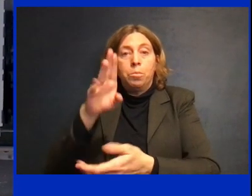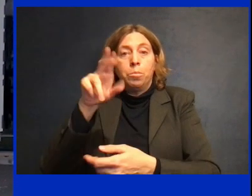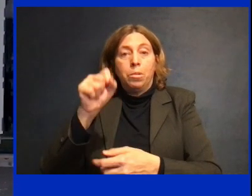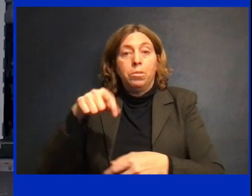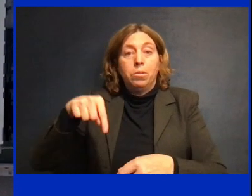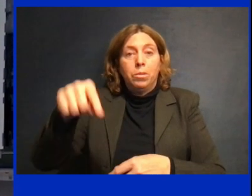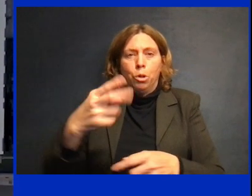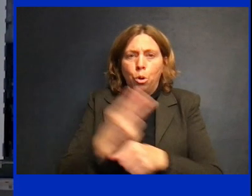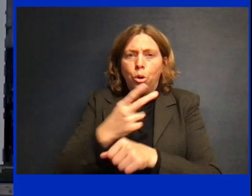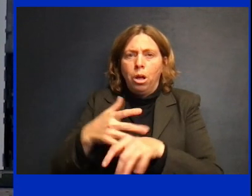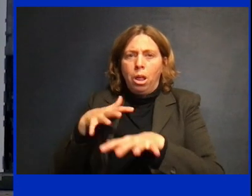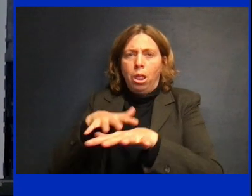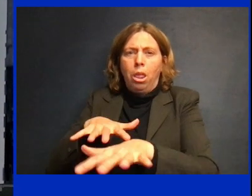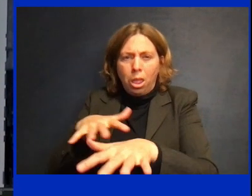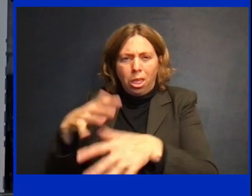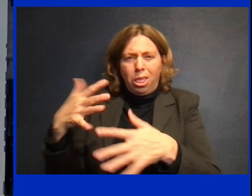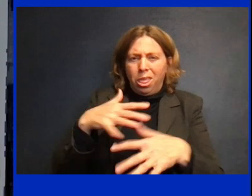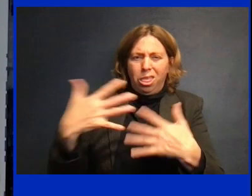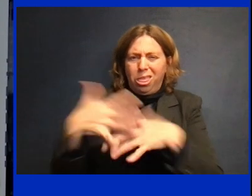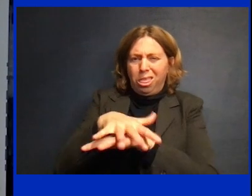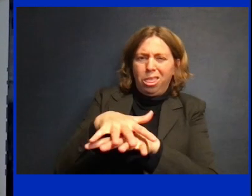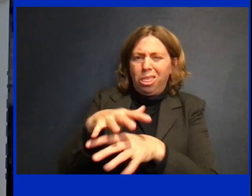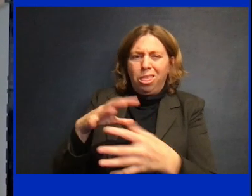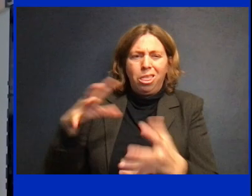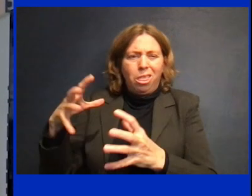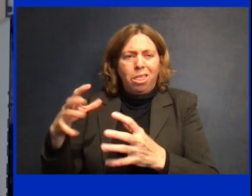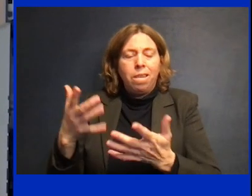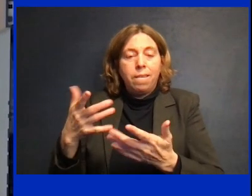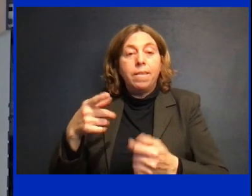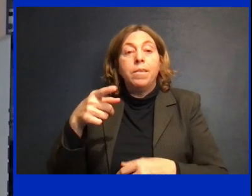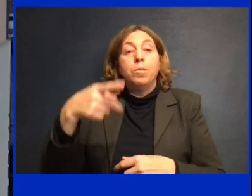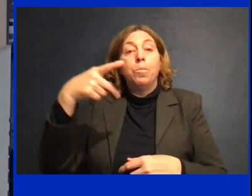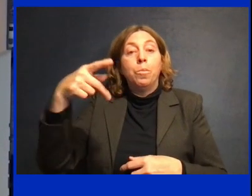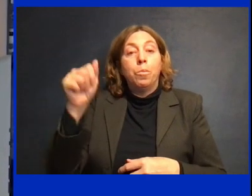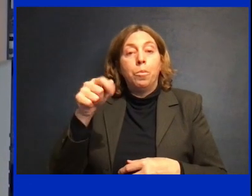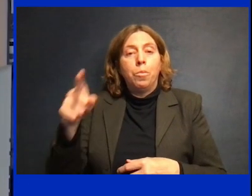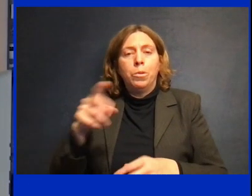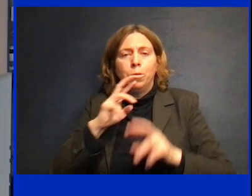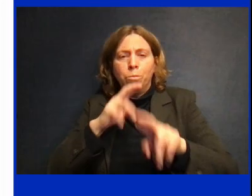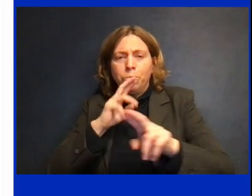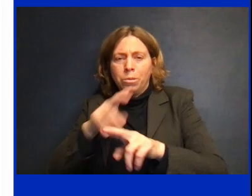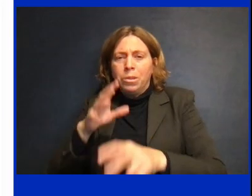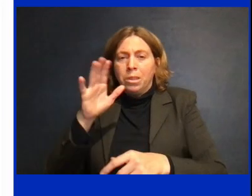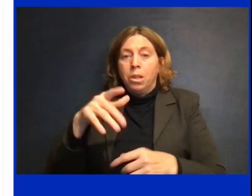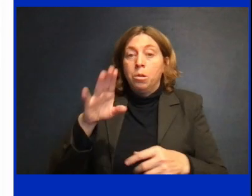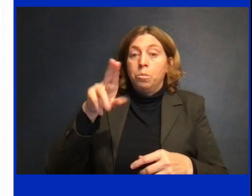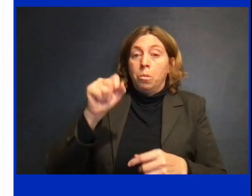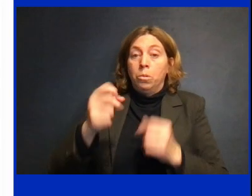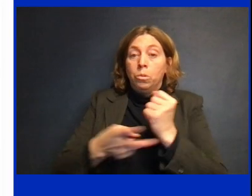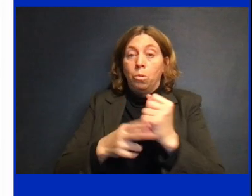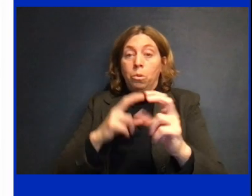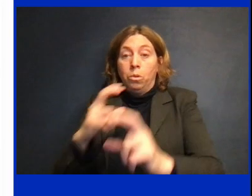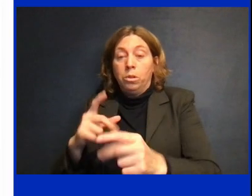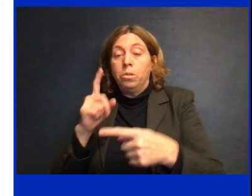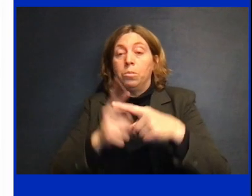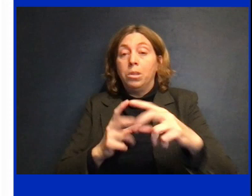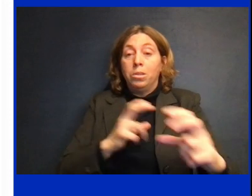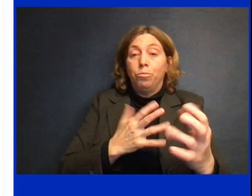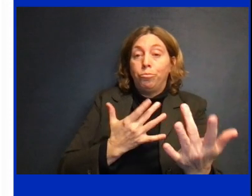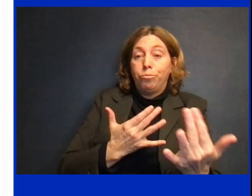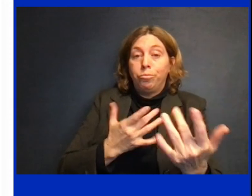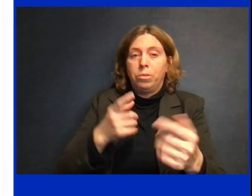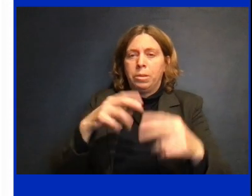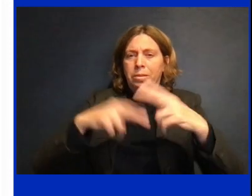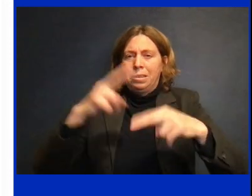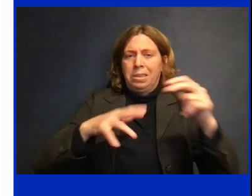parking across various locations, the Port Authority responded by incorporating a bus storage and staging facility that